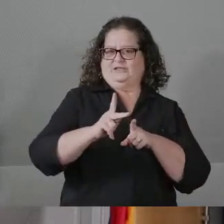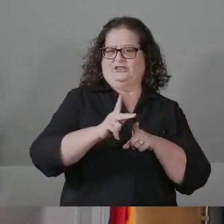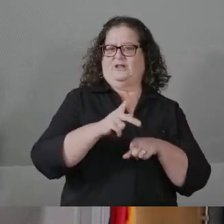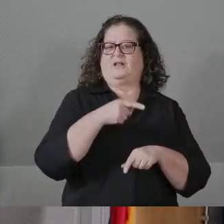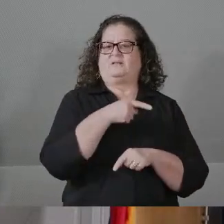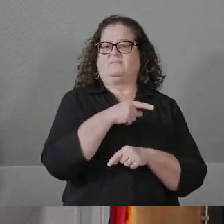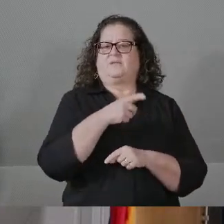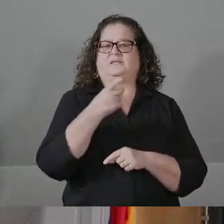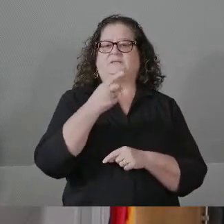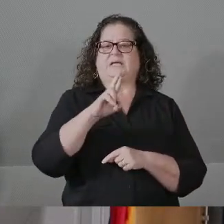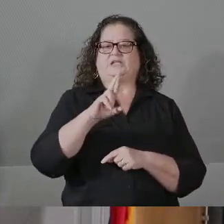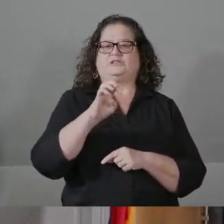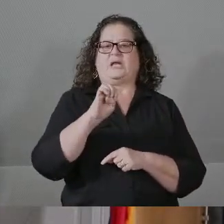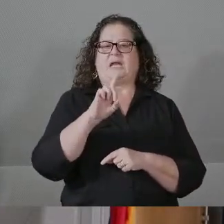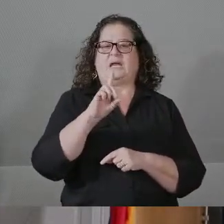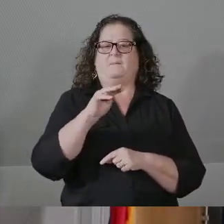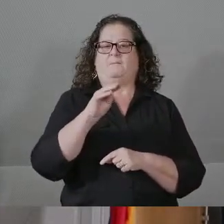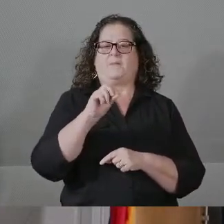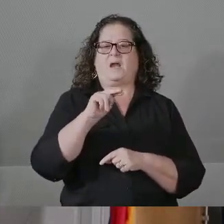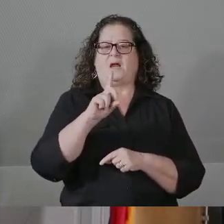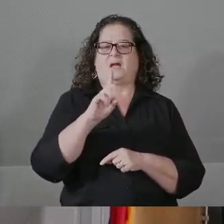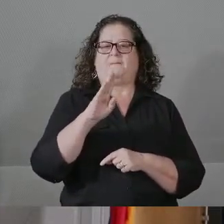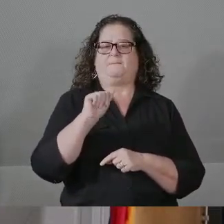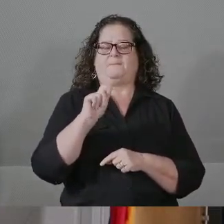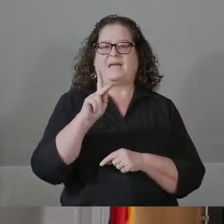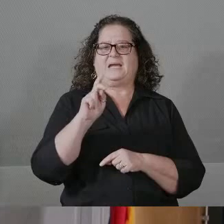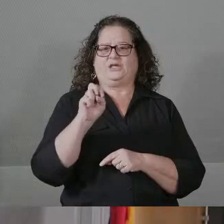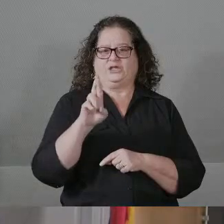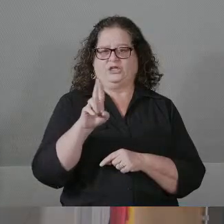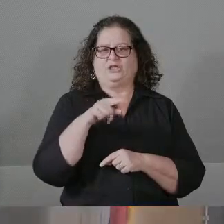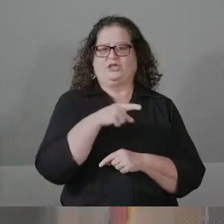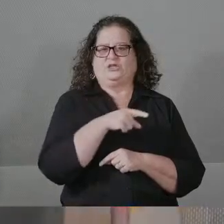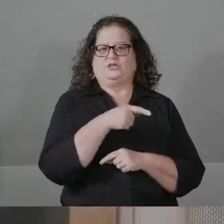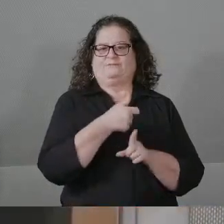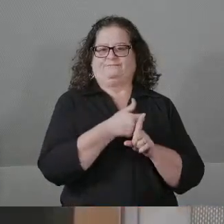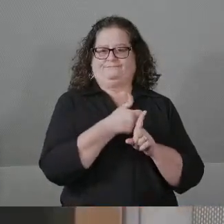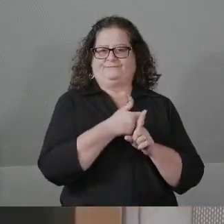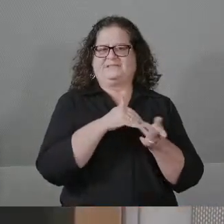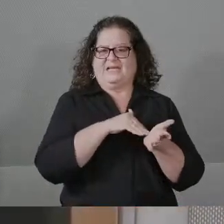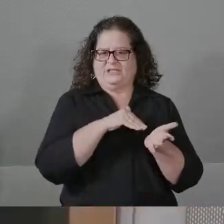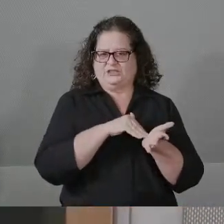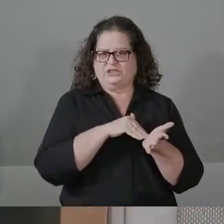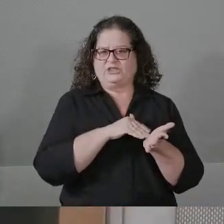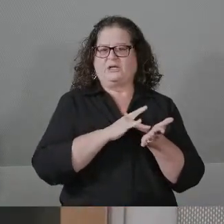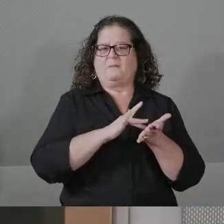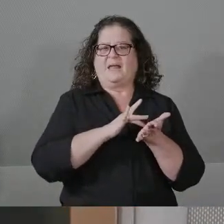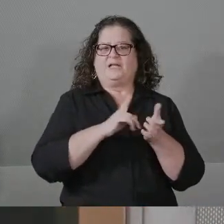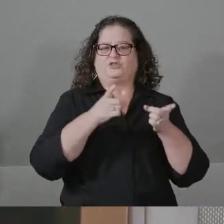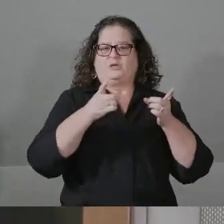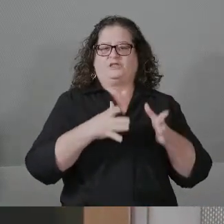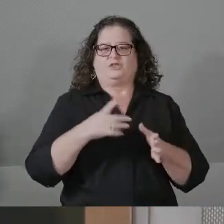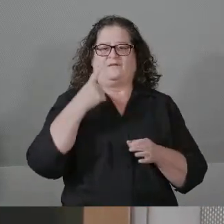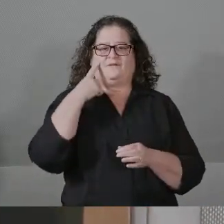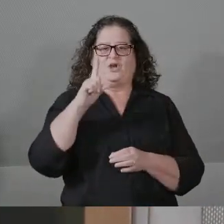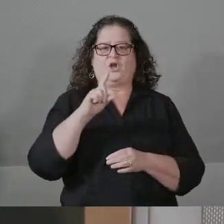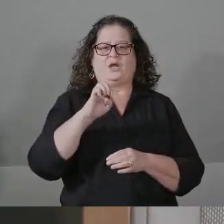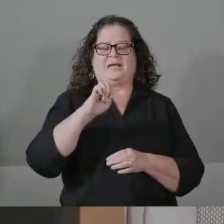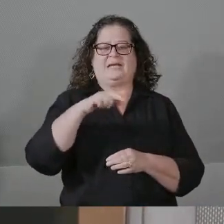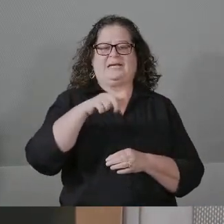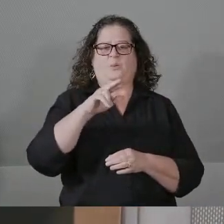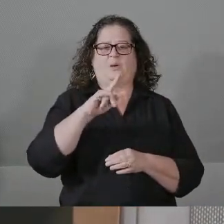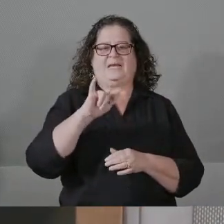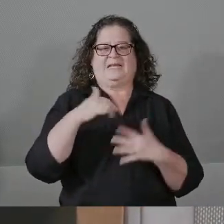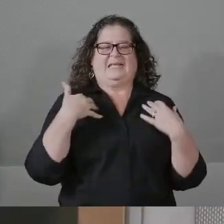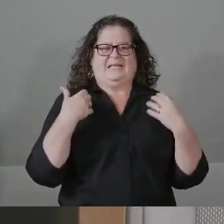Edmund Baker. He is a community physician and serves as the medical director for Equality Health. He is also a United